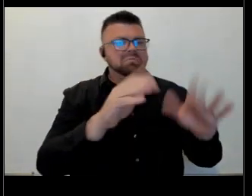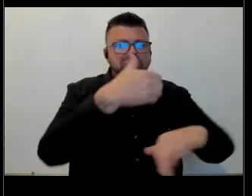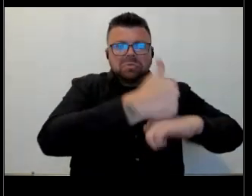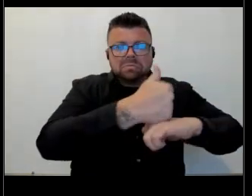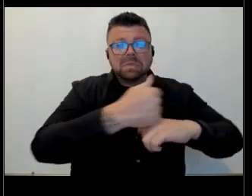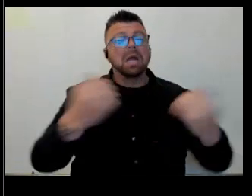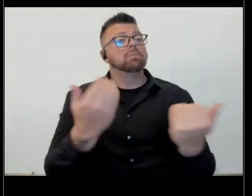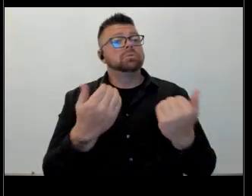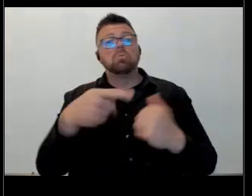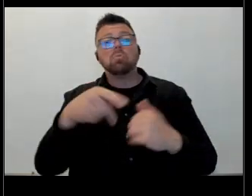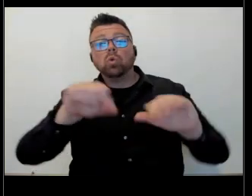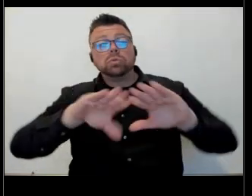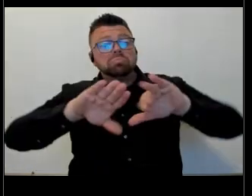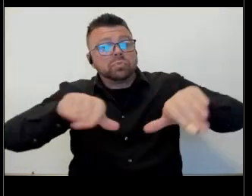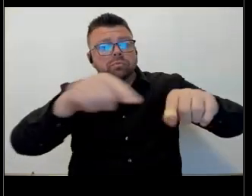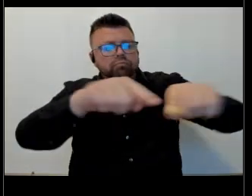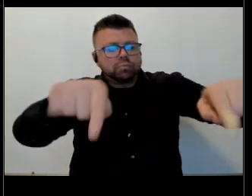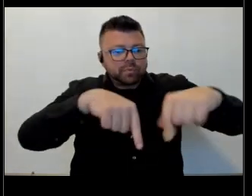mailboxes,